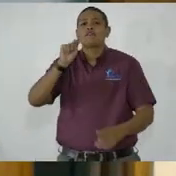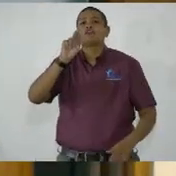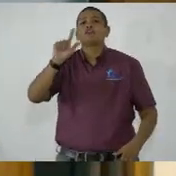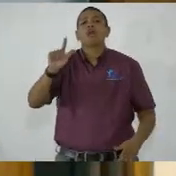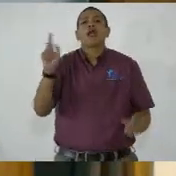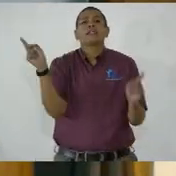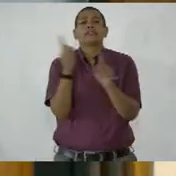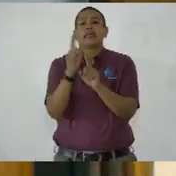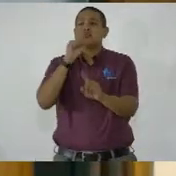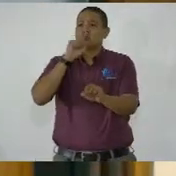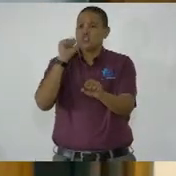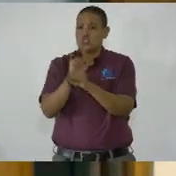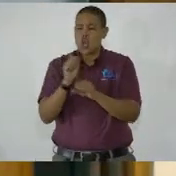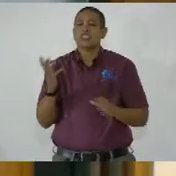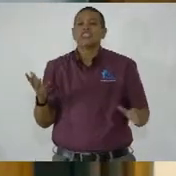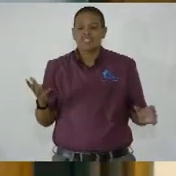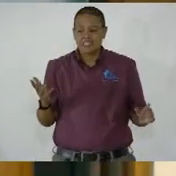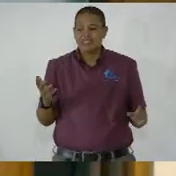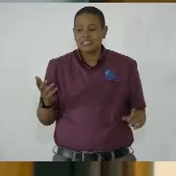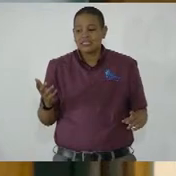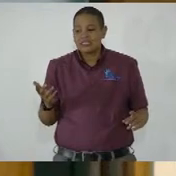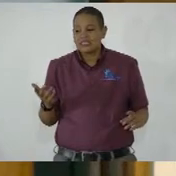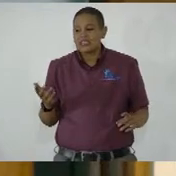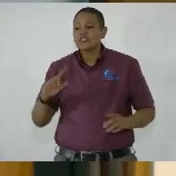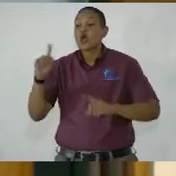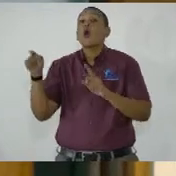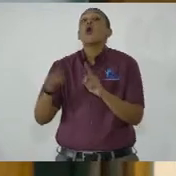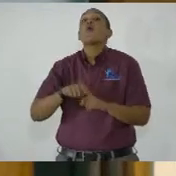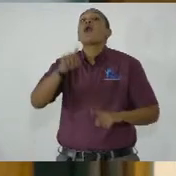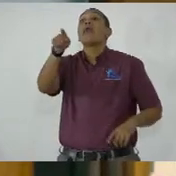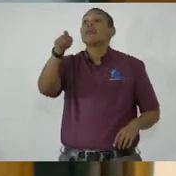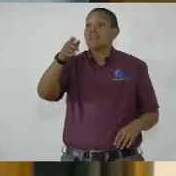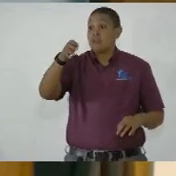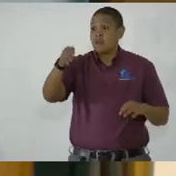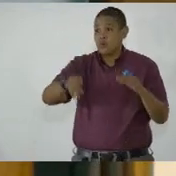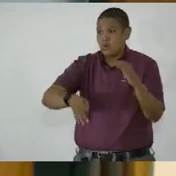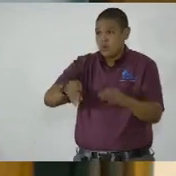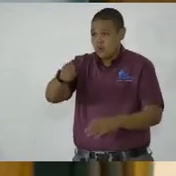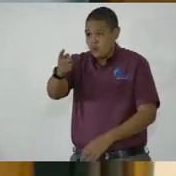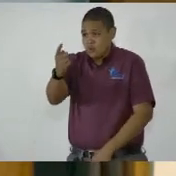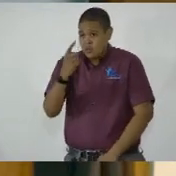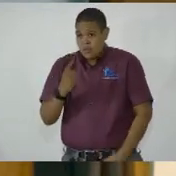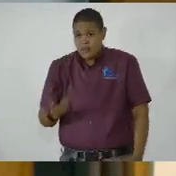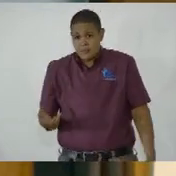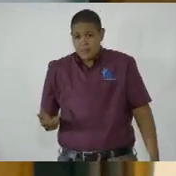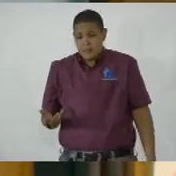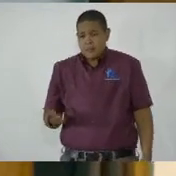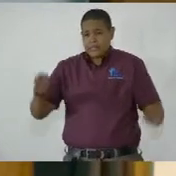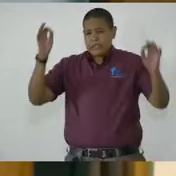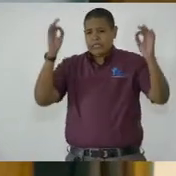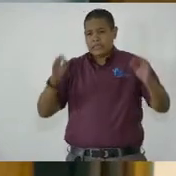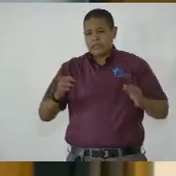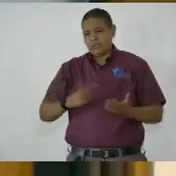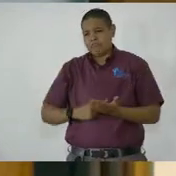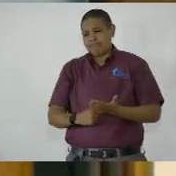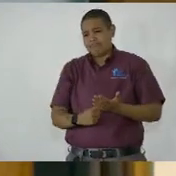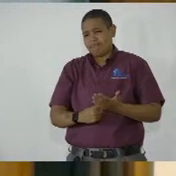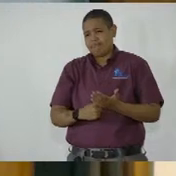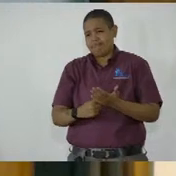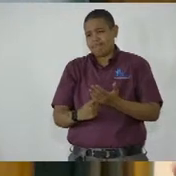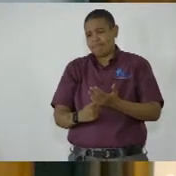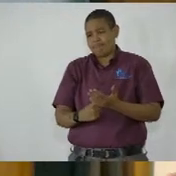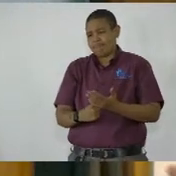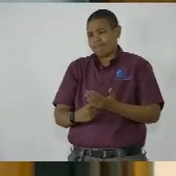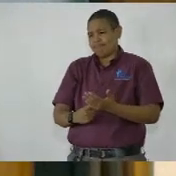certainty. So once a trial date has been put and the number of days that